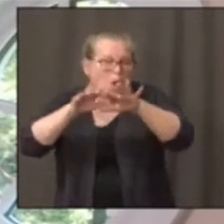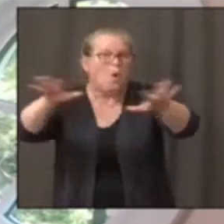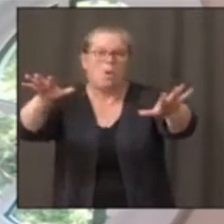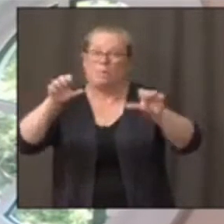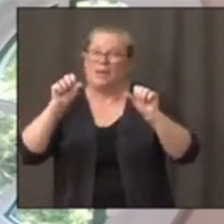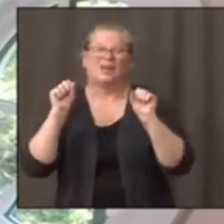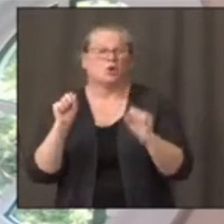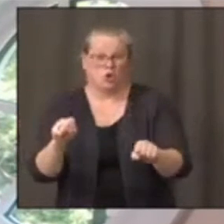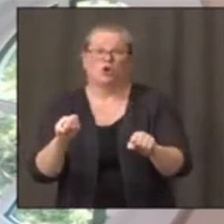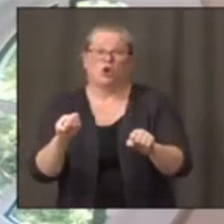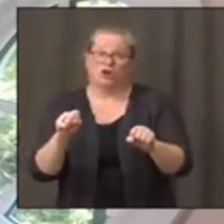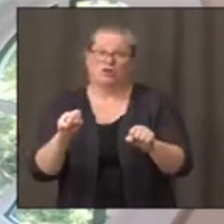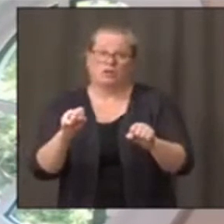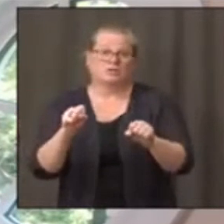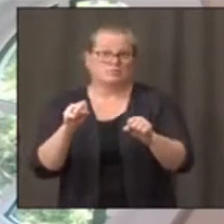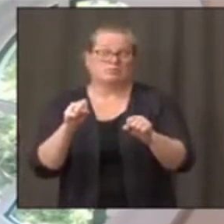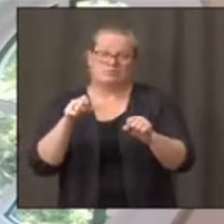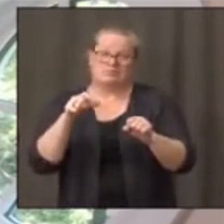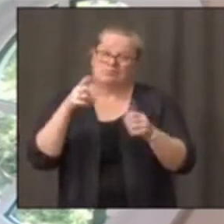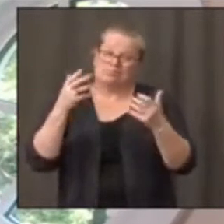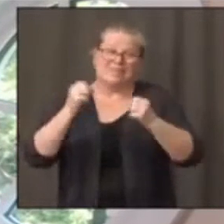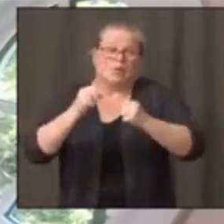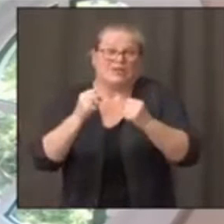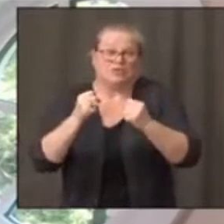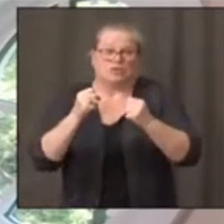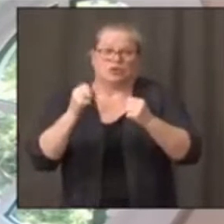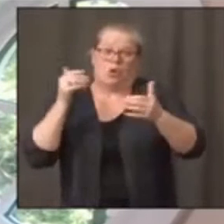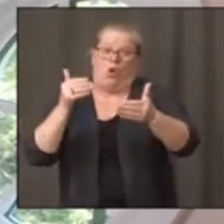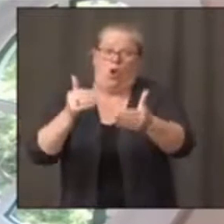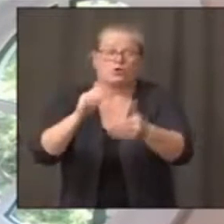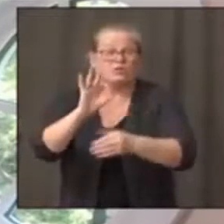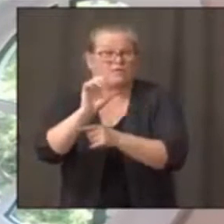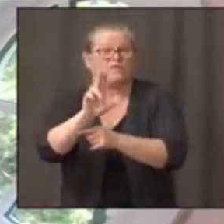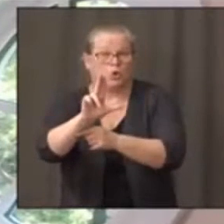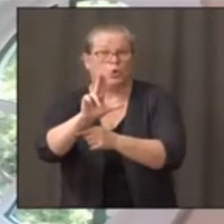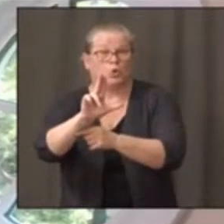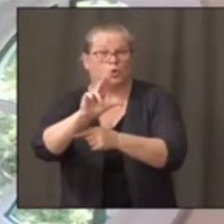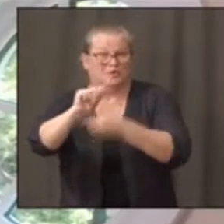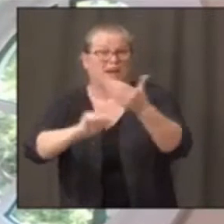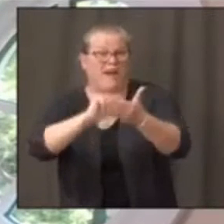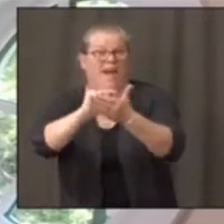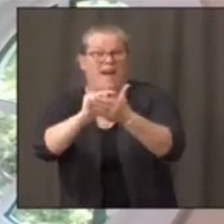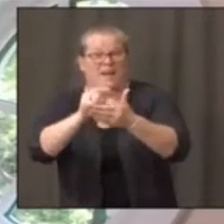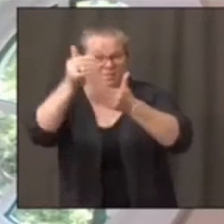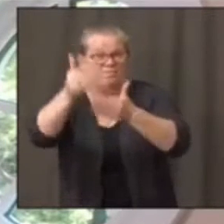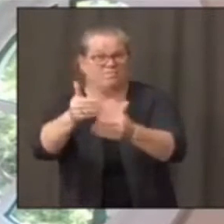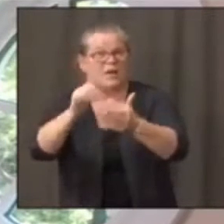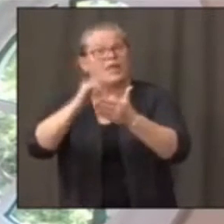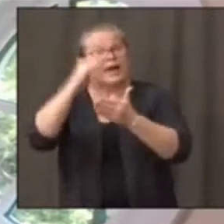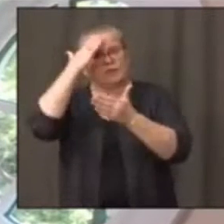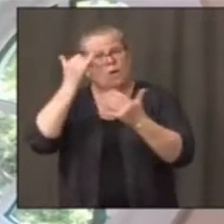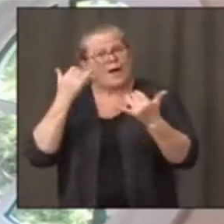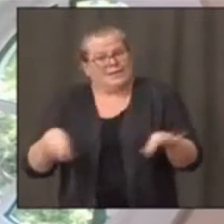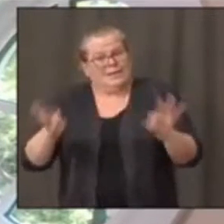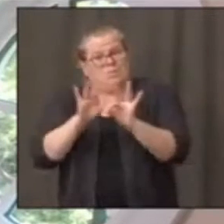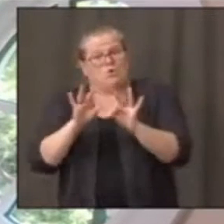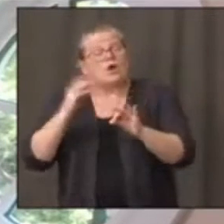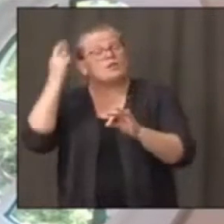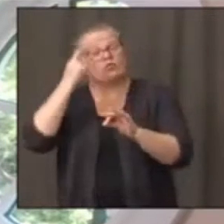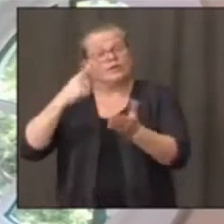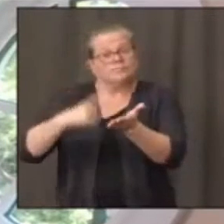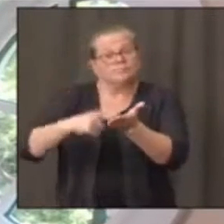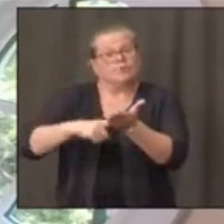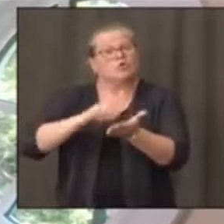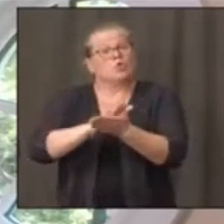this collides with flu season. And that's why I think it's important, again, the reason why we're here today talking about schools, it's important to try to get